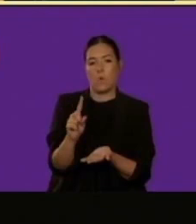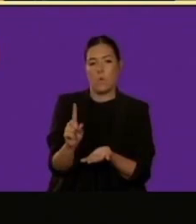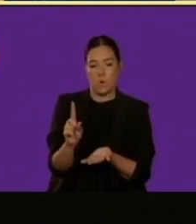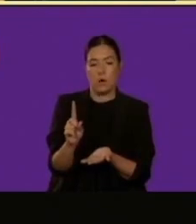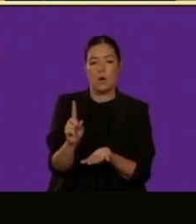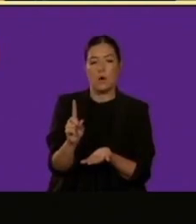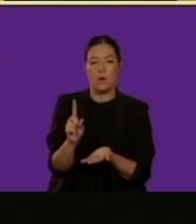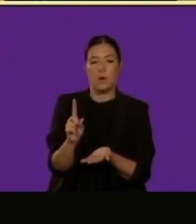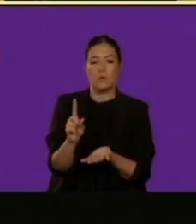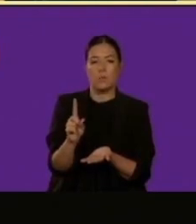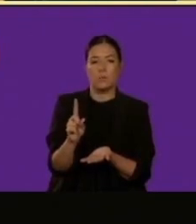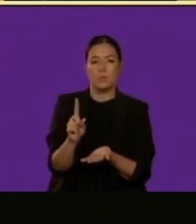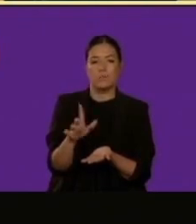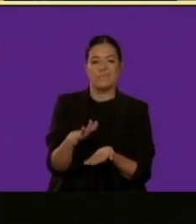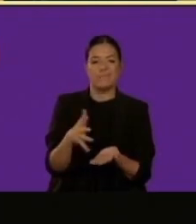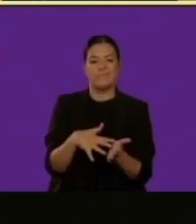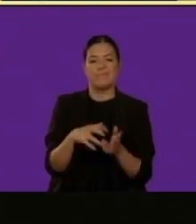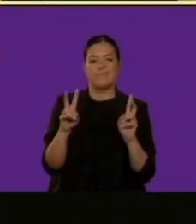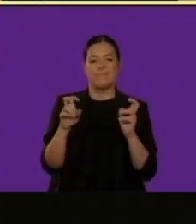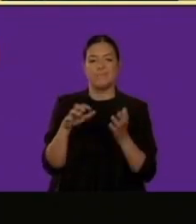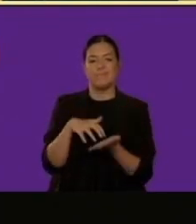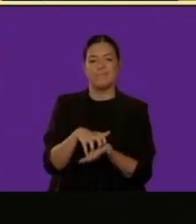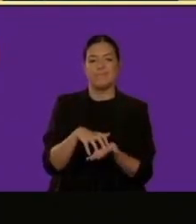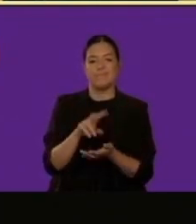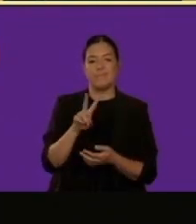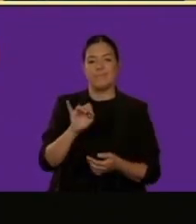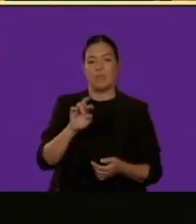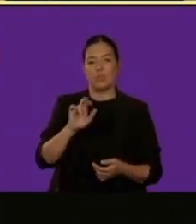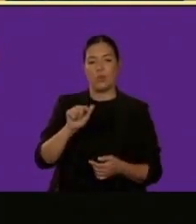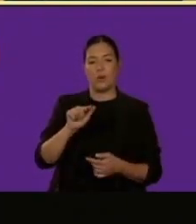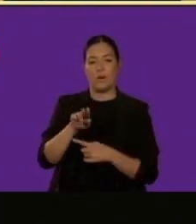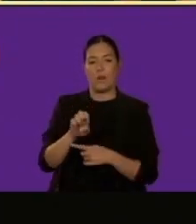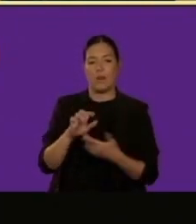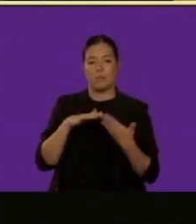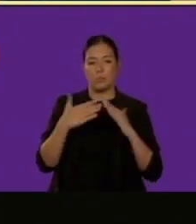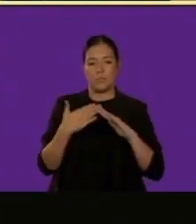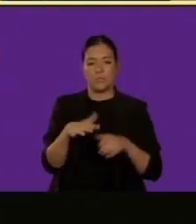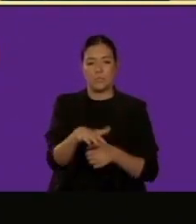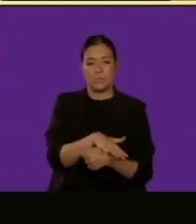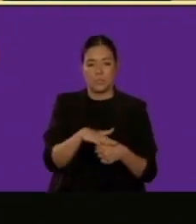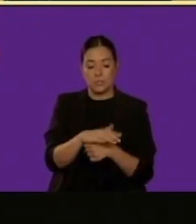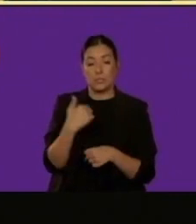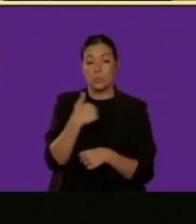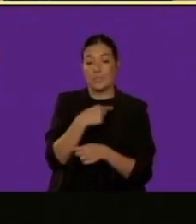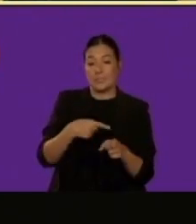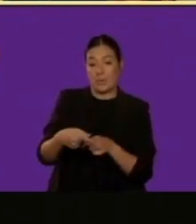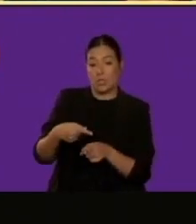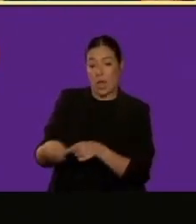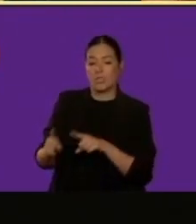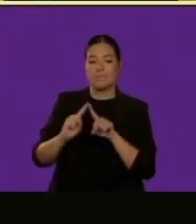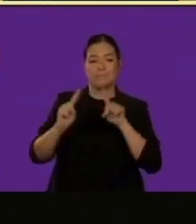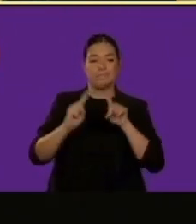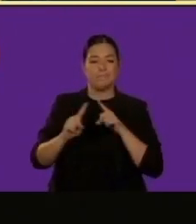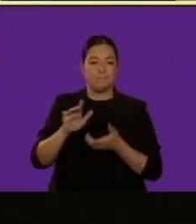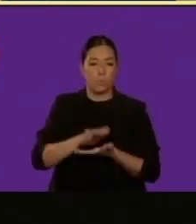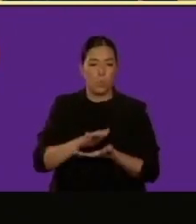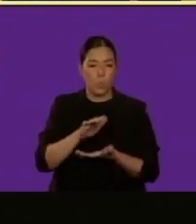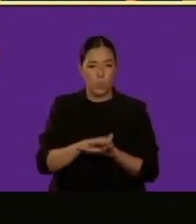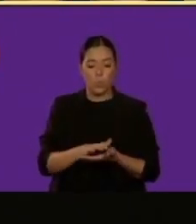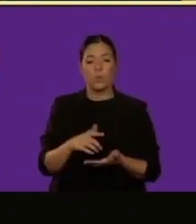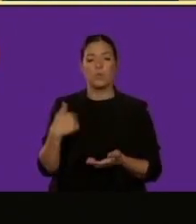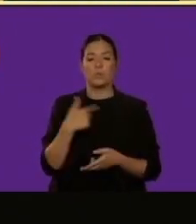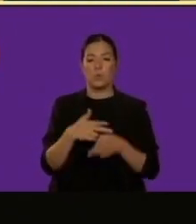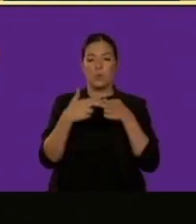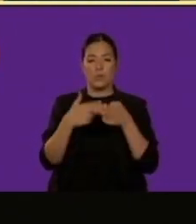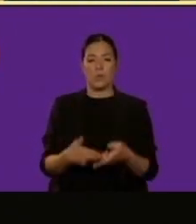now we have started in India, and we have collaborated with them, and we have